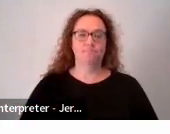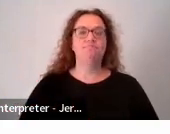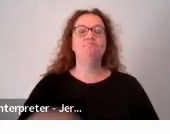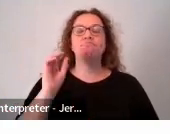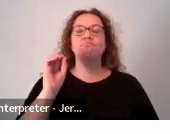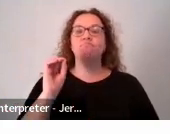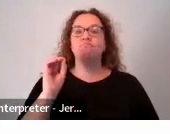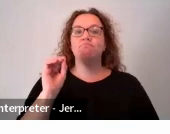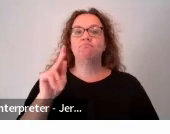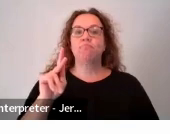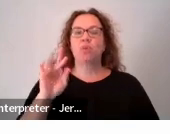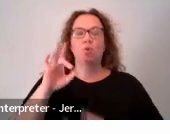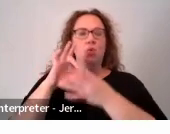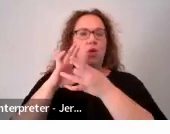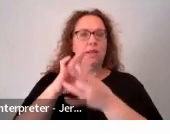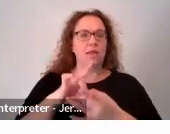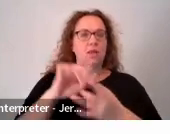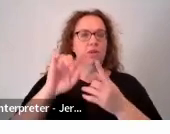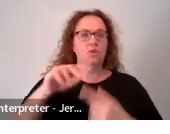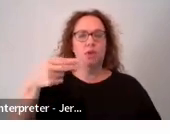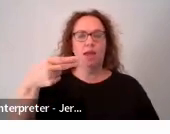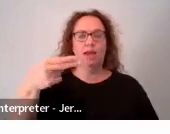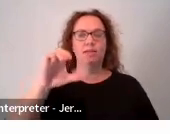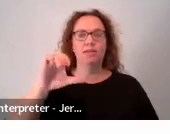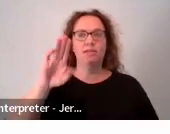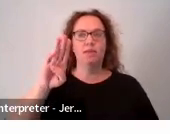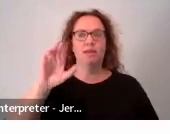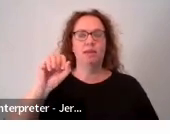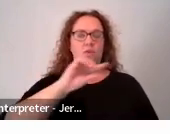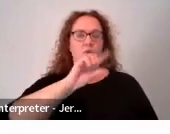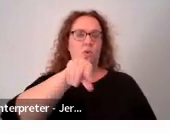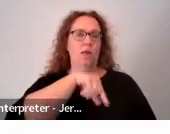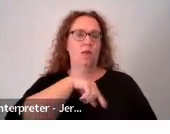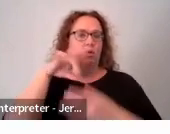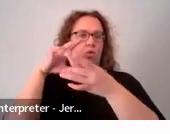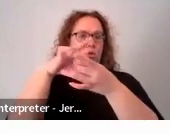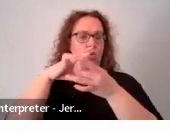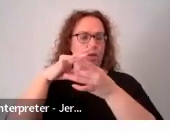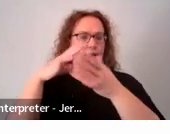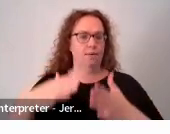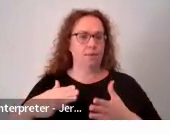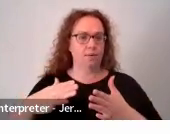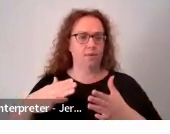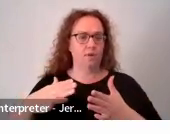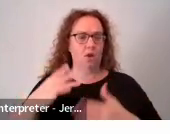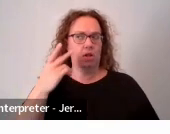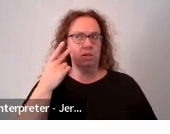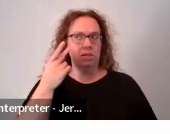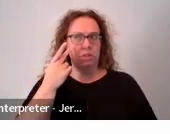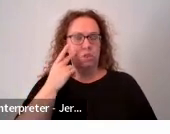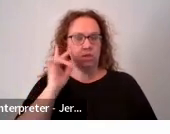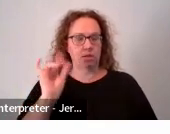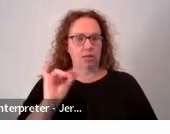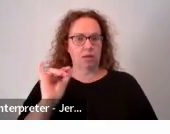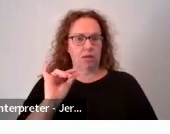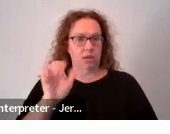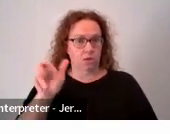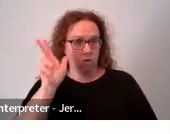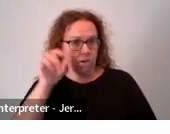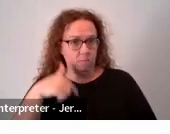Okay, it relates to the HCBS quality coordinator. It looks like, can you hear